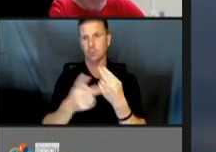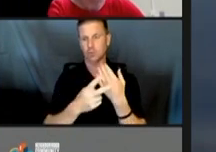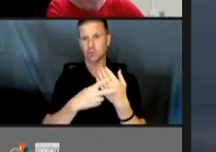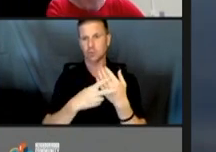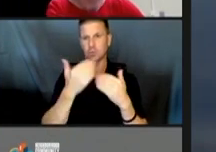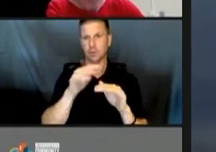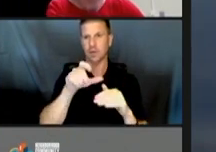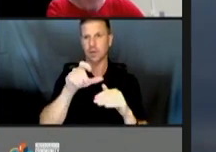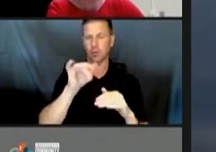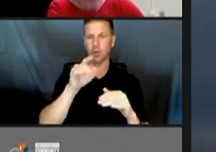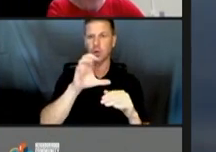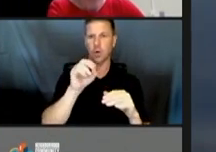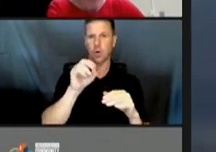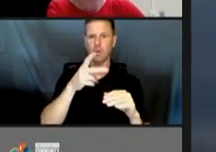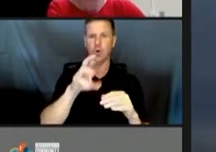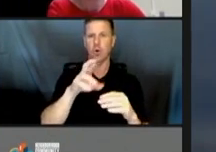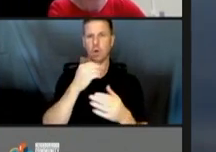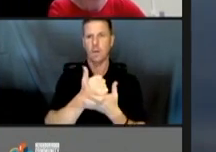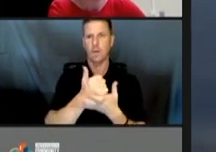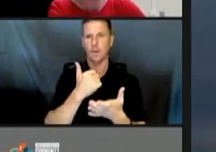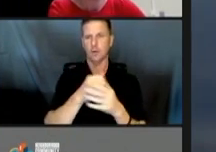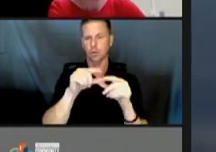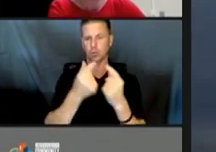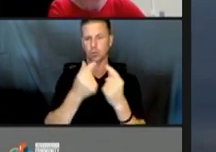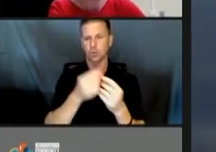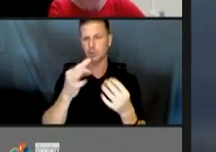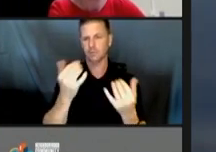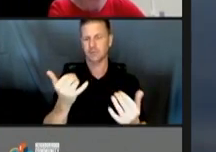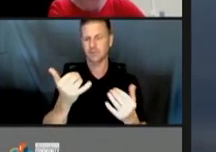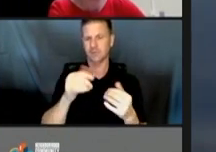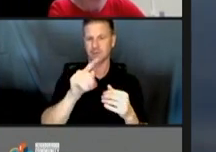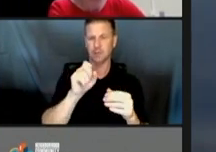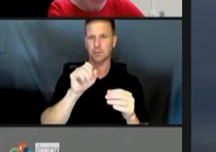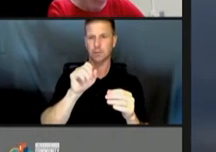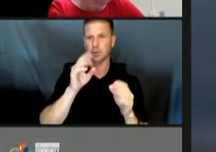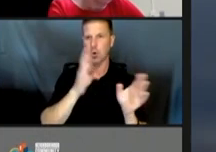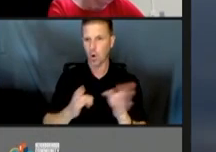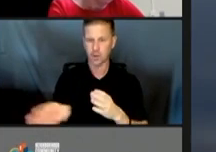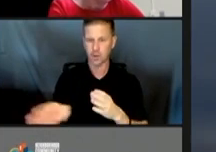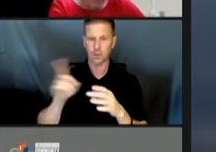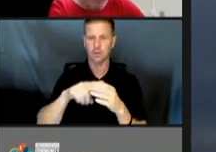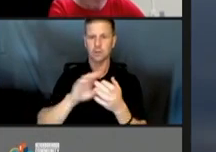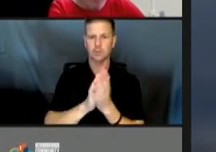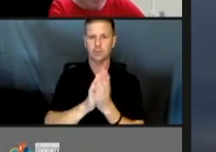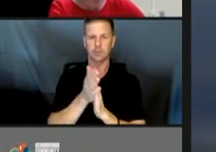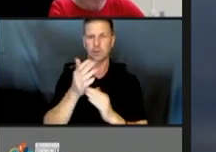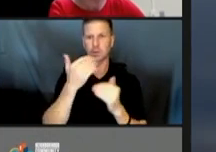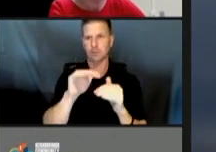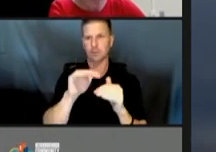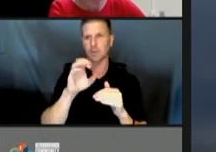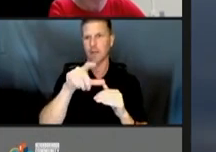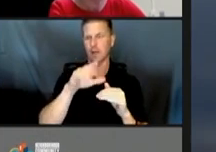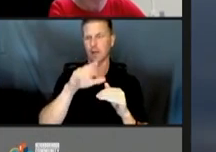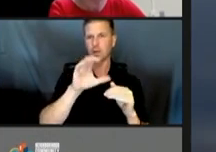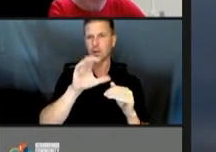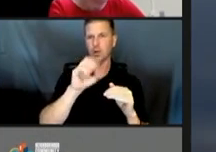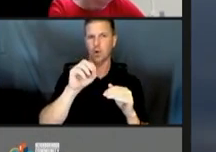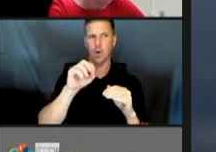help groups of existing tenants organize to become a limited equity cooperative to then